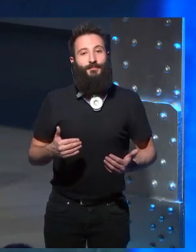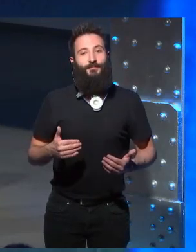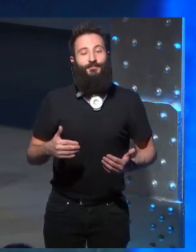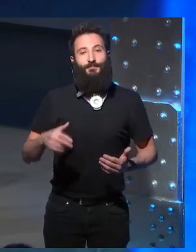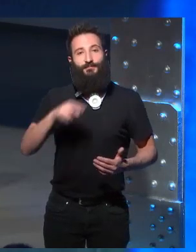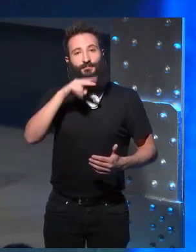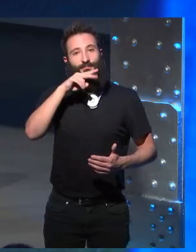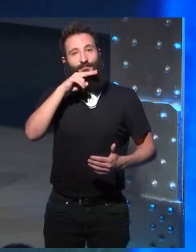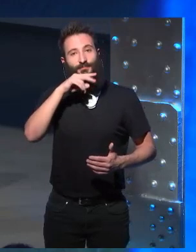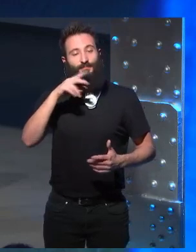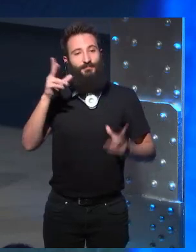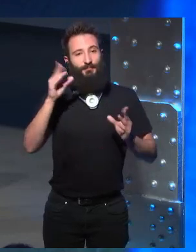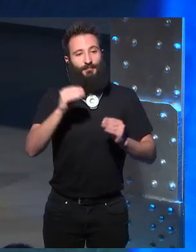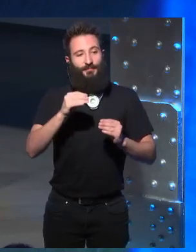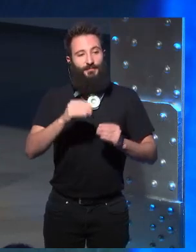us,